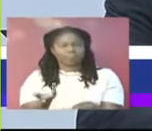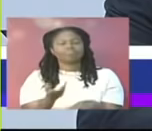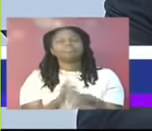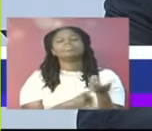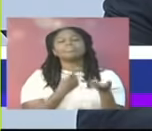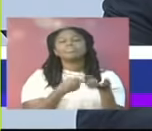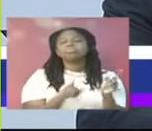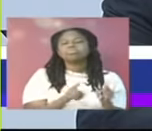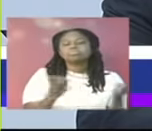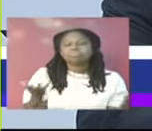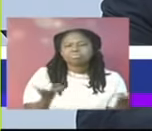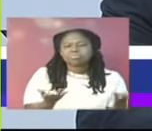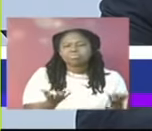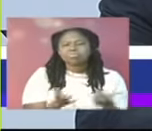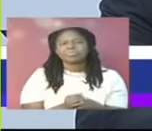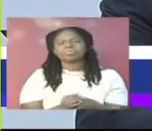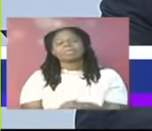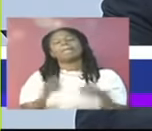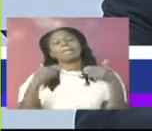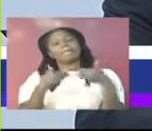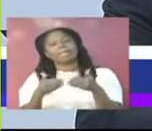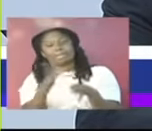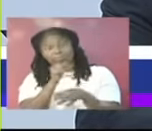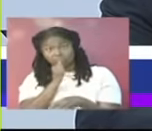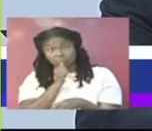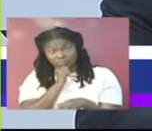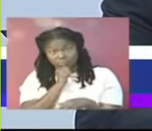both public and private facilities, we would have completed